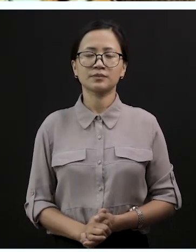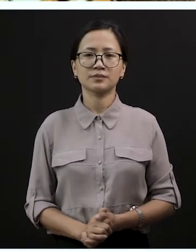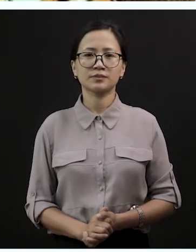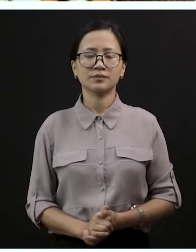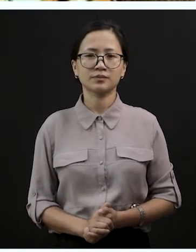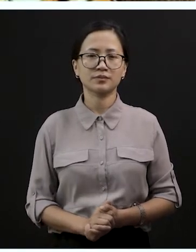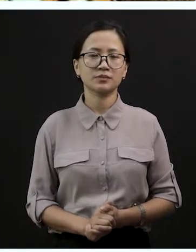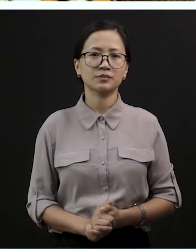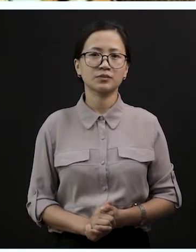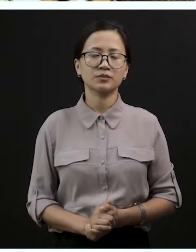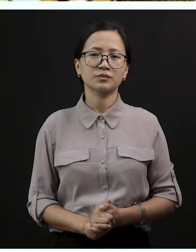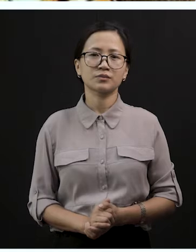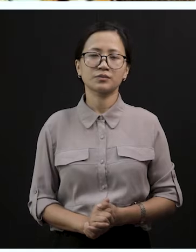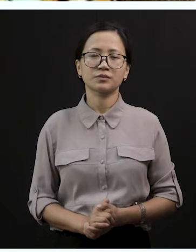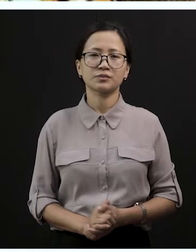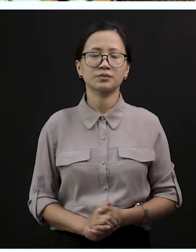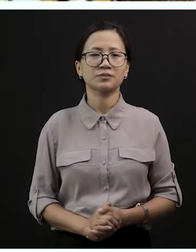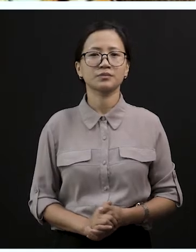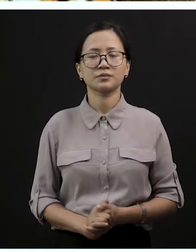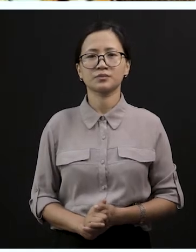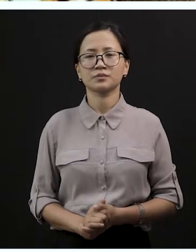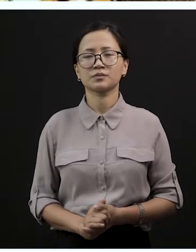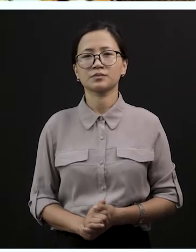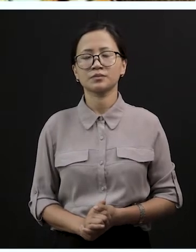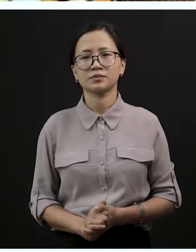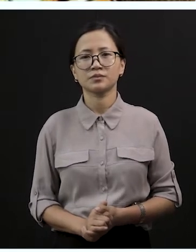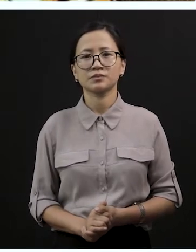he has stolen the tomatoes many times, right?" So the